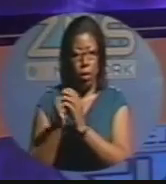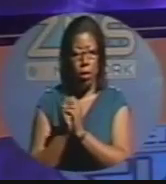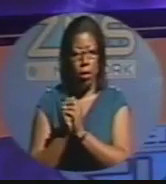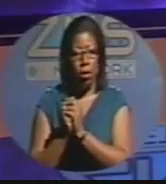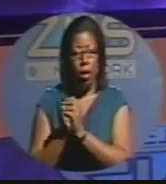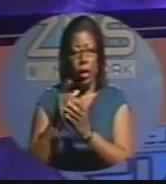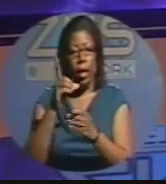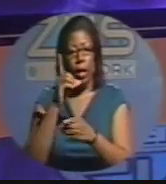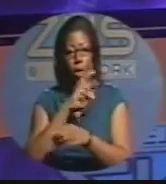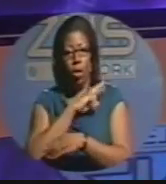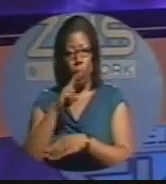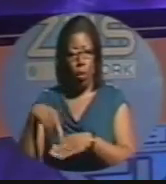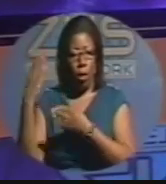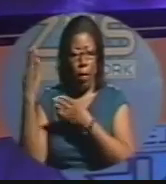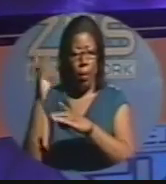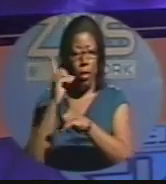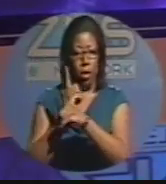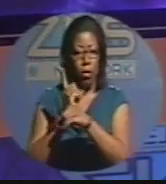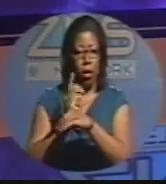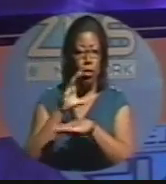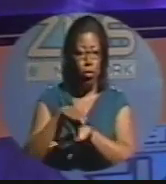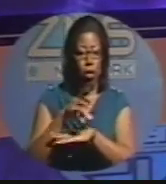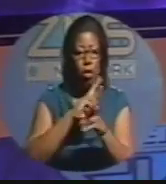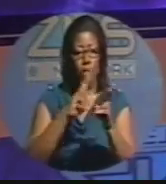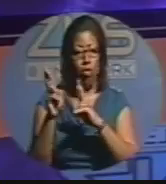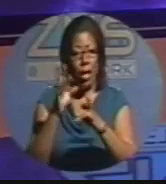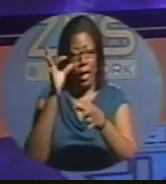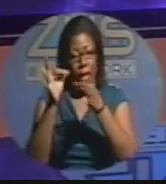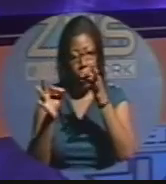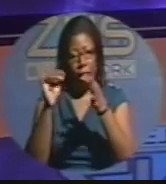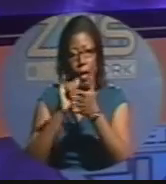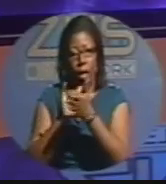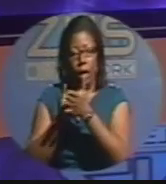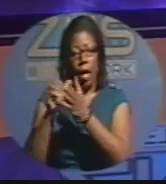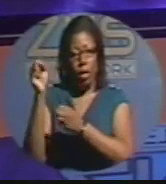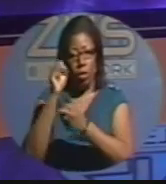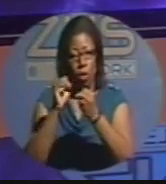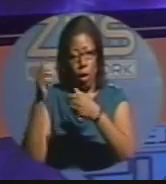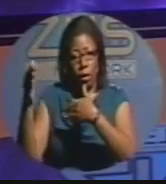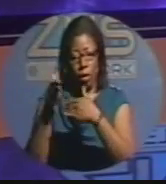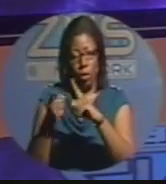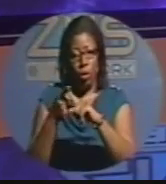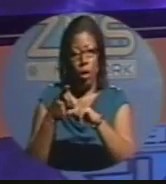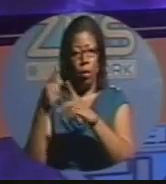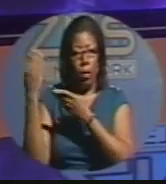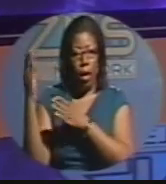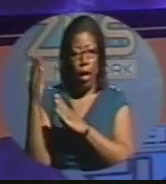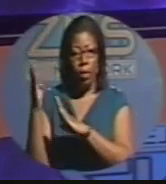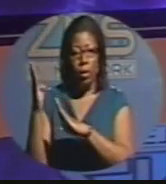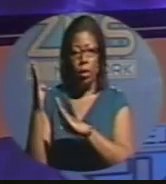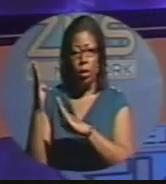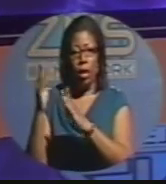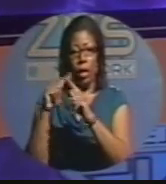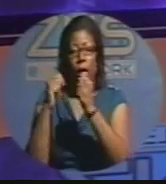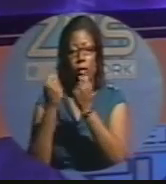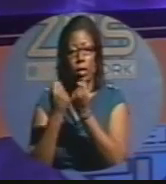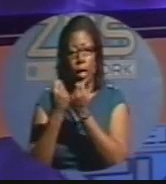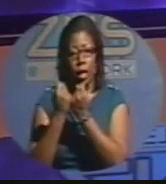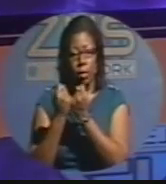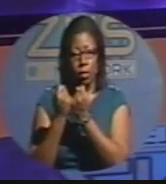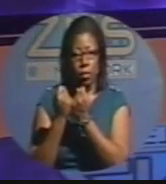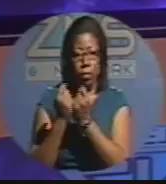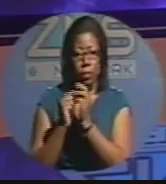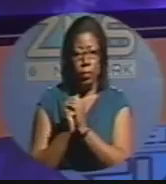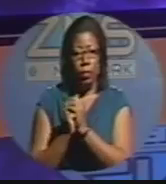Bahamas Defense Force is on the ready should Tropical Storm Isaac affect the Bahamas. Commodore Roderick Bowe says teams at all of its